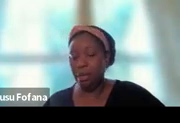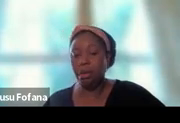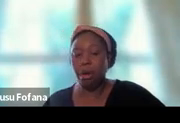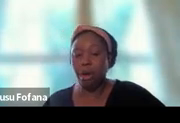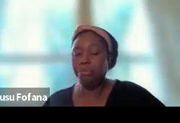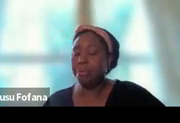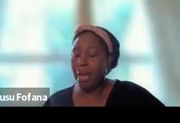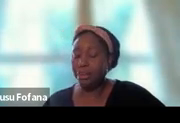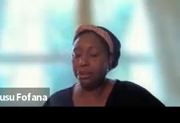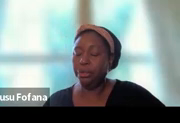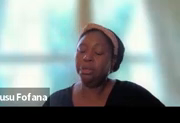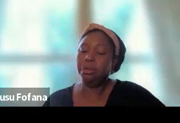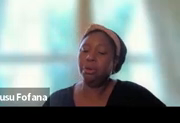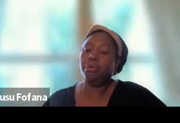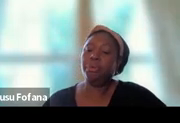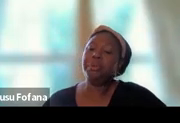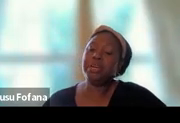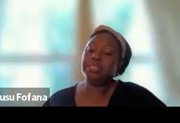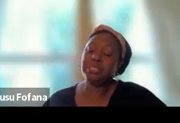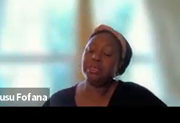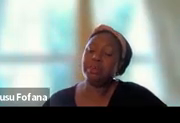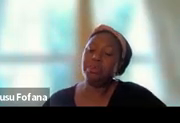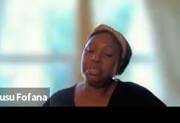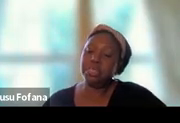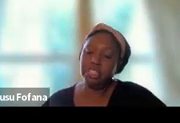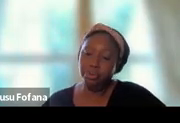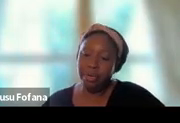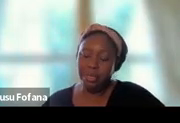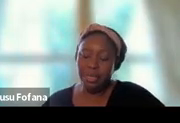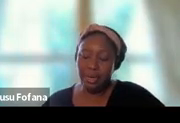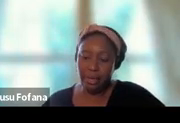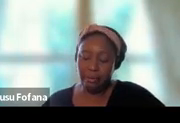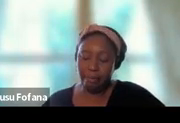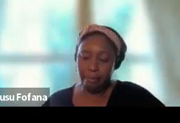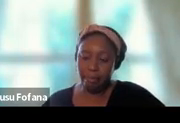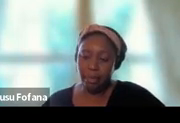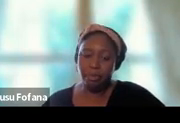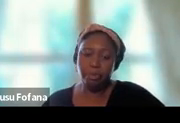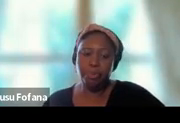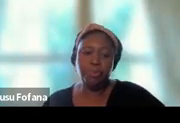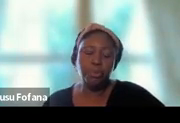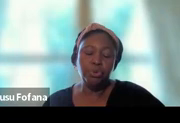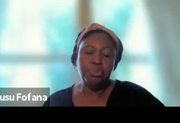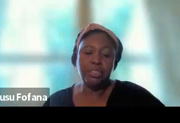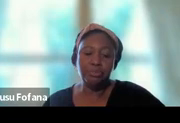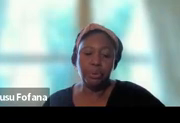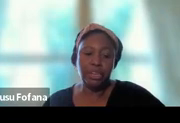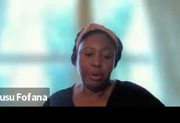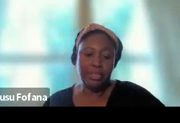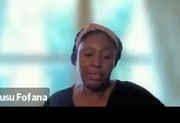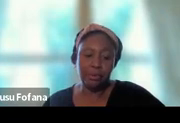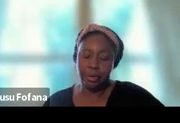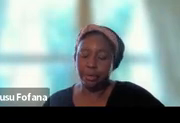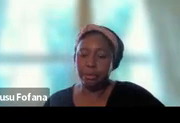day of companion, will be considered the most integrated setting for people who meet the